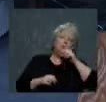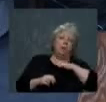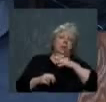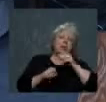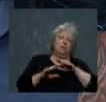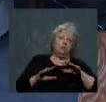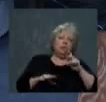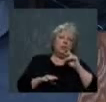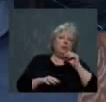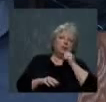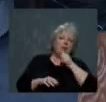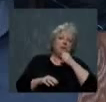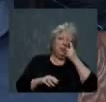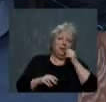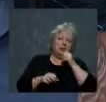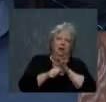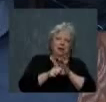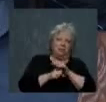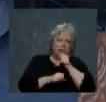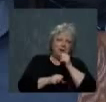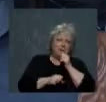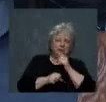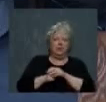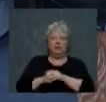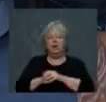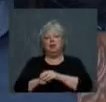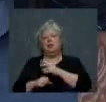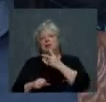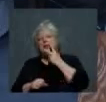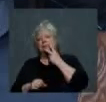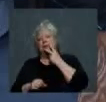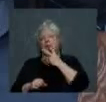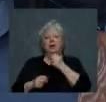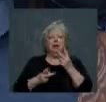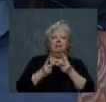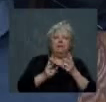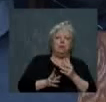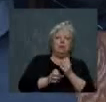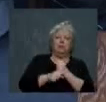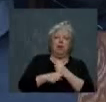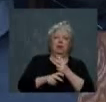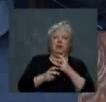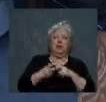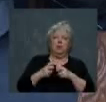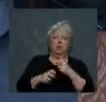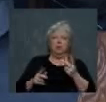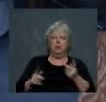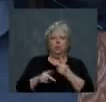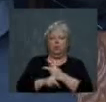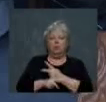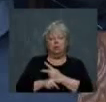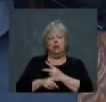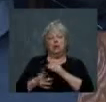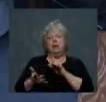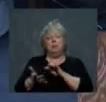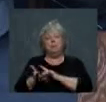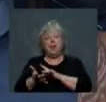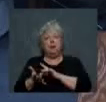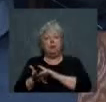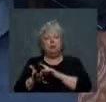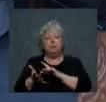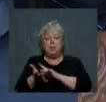Disputes, smoking, and visitors makes these problems worse. Medical issues or special